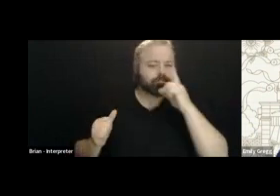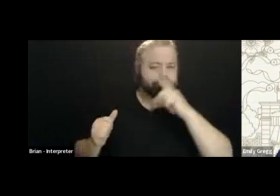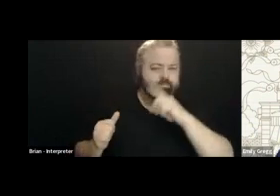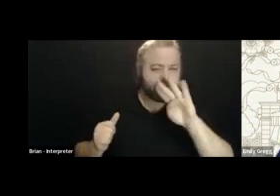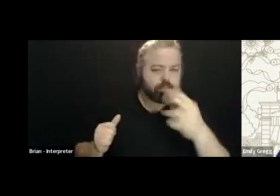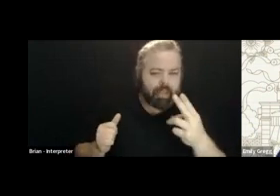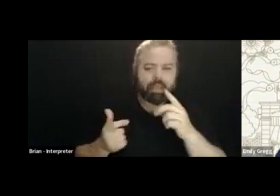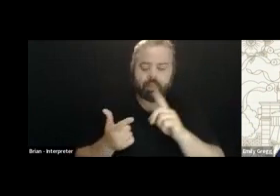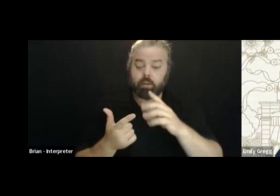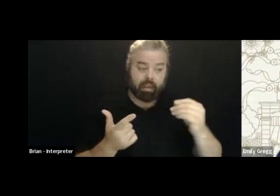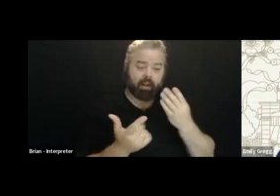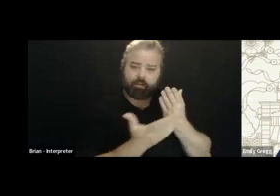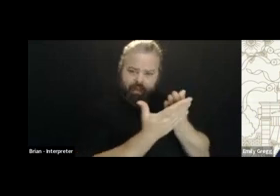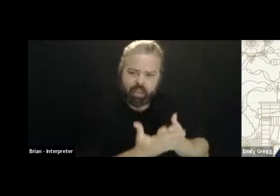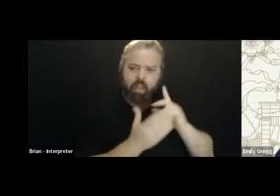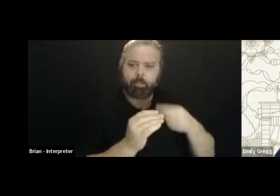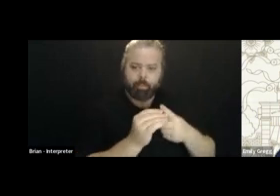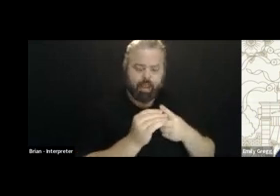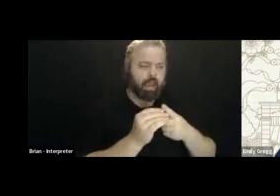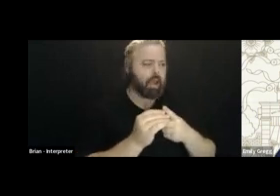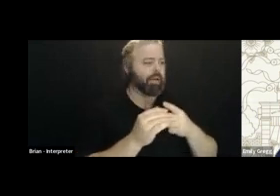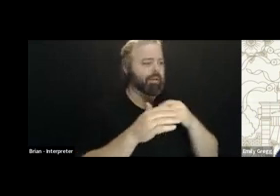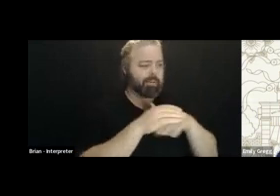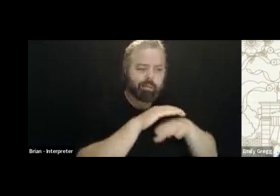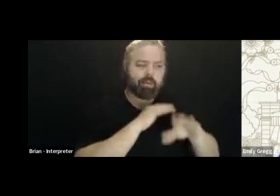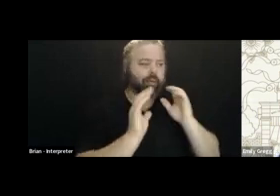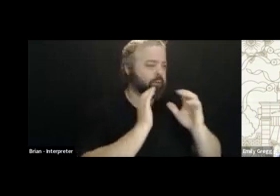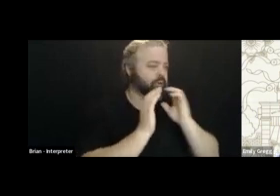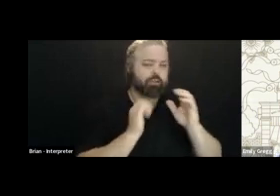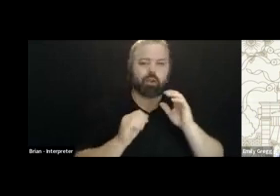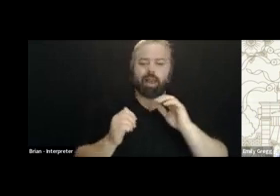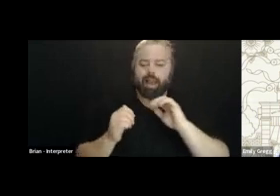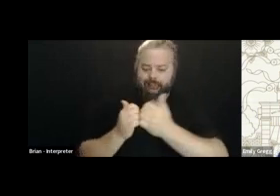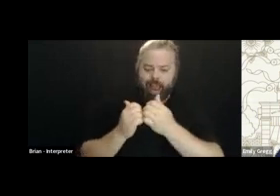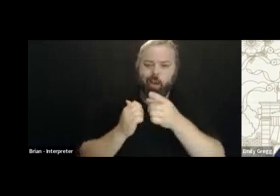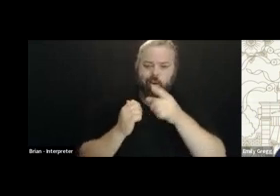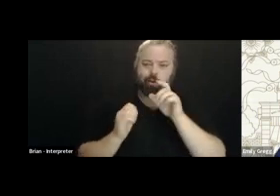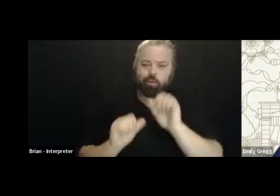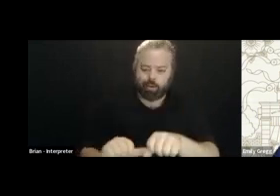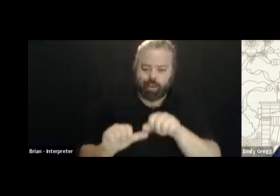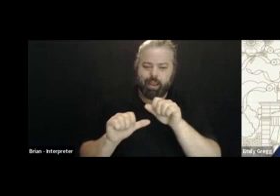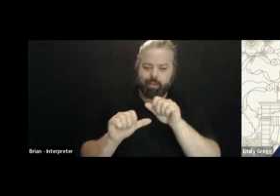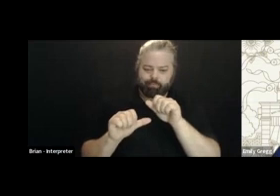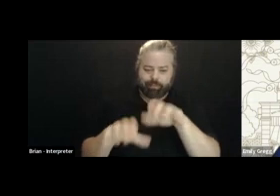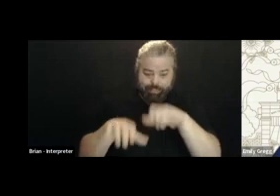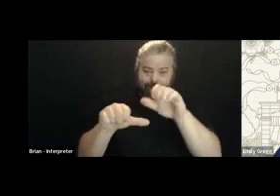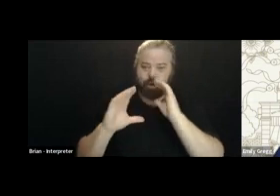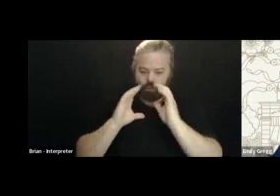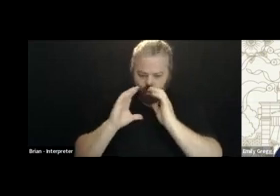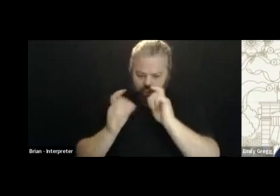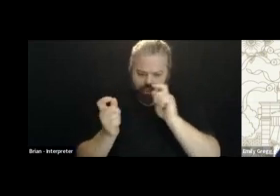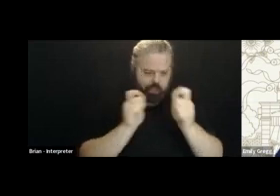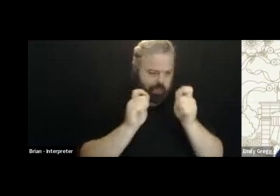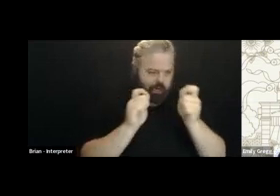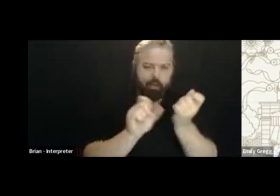accessible communication, different techniques that you can use to make your communication methods more inclusive. And of